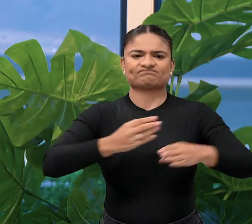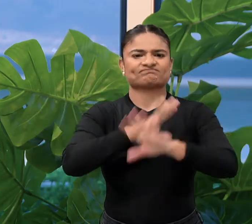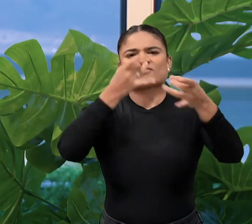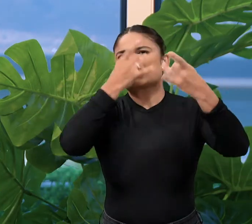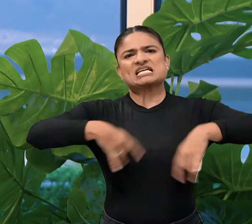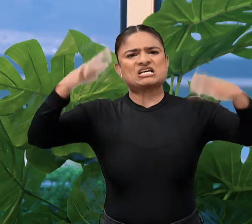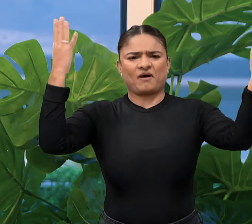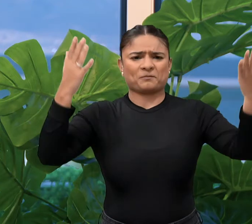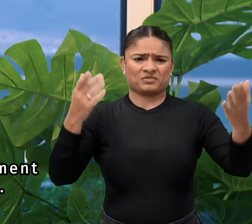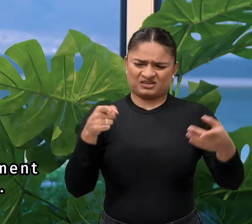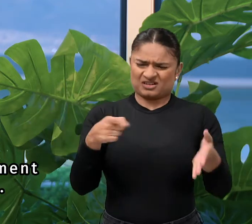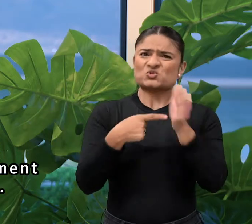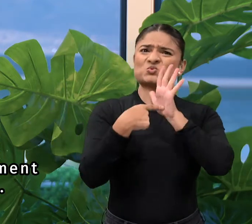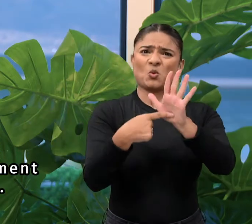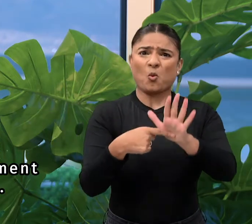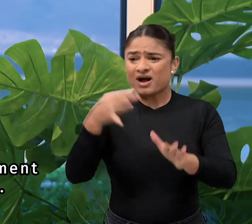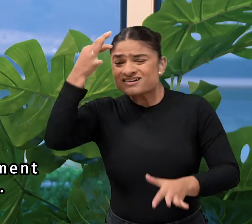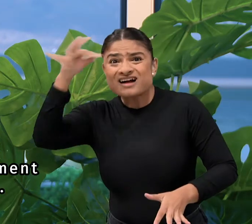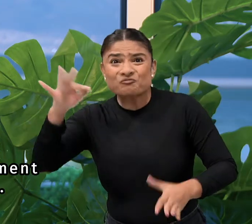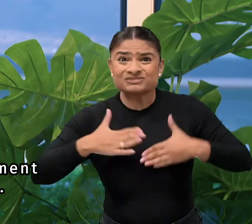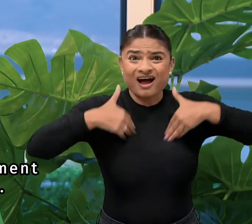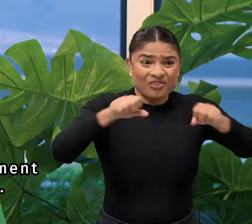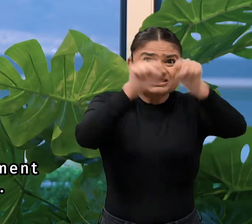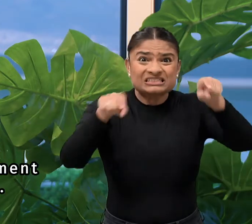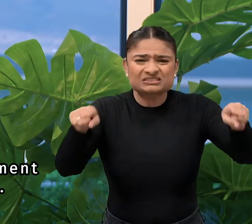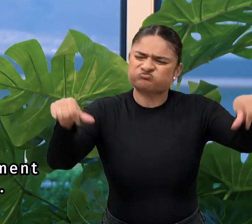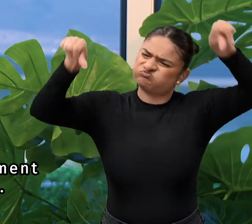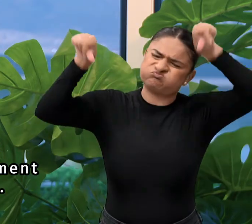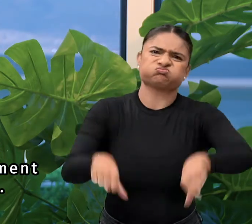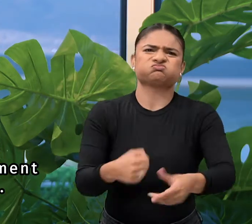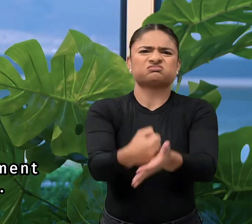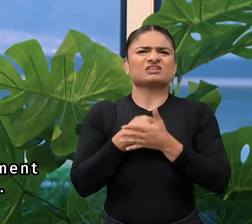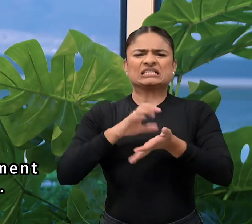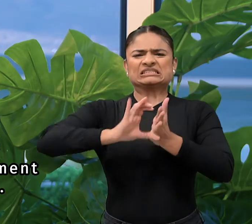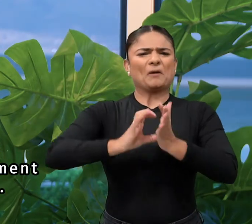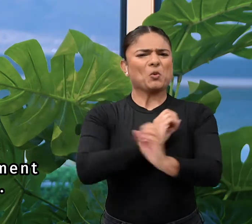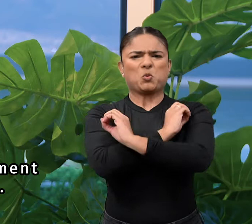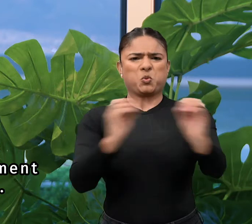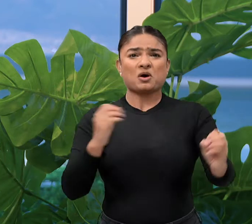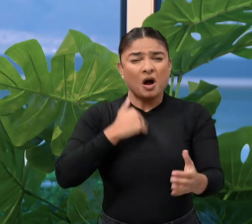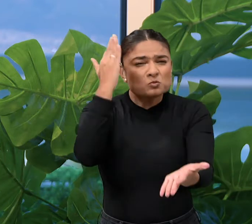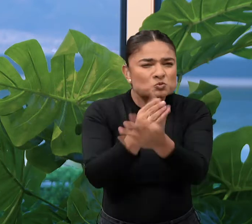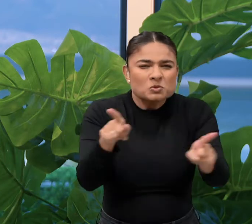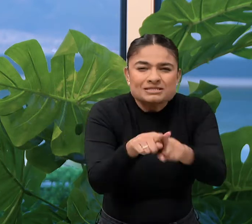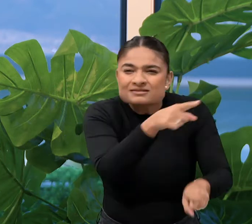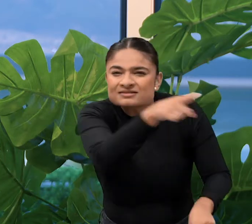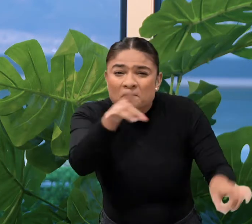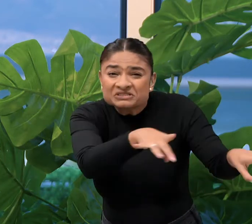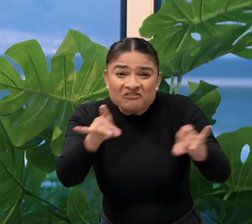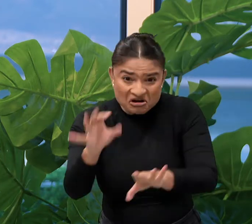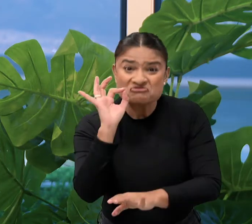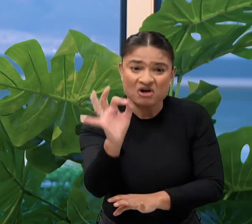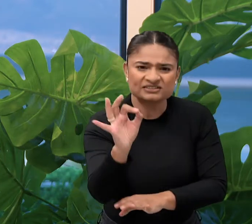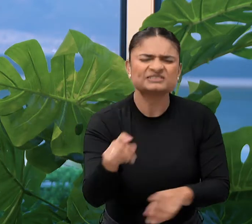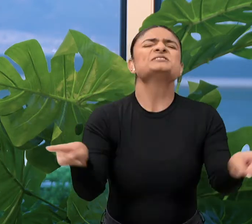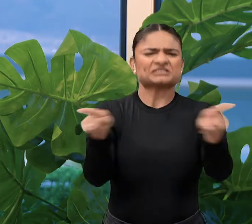law was due to me. This is one example of how our government and medical systems have failed us, and I'm sure that so many of you